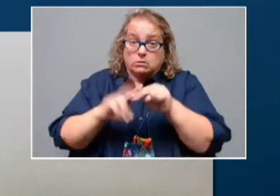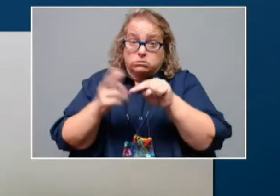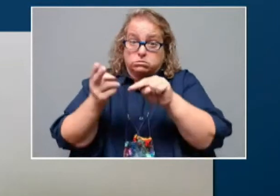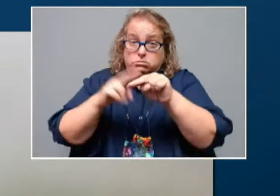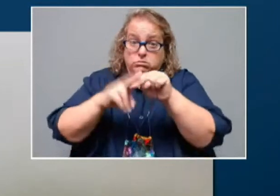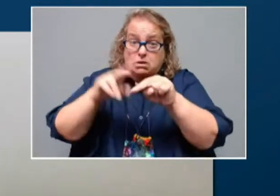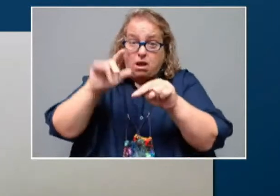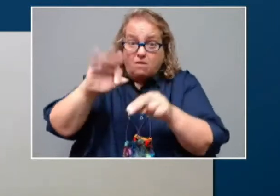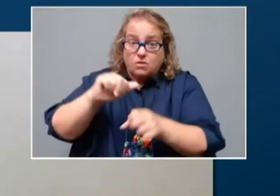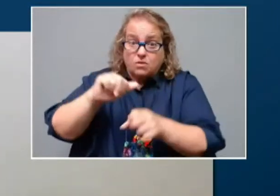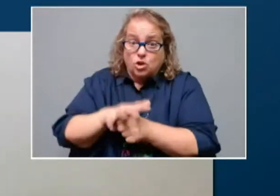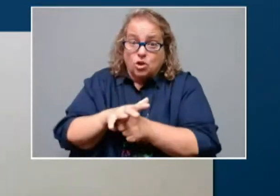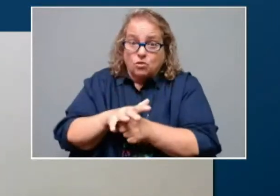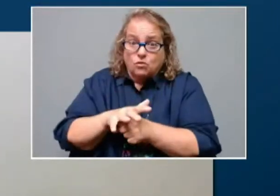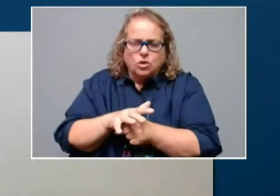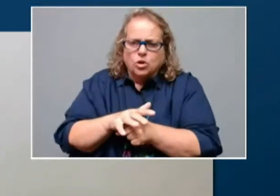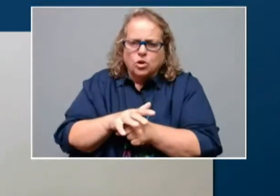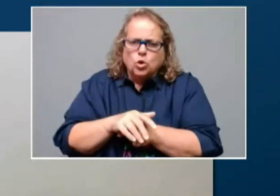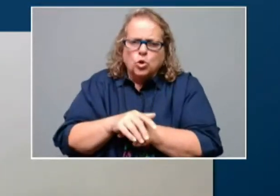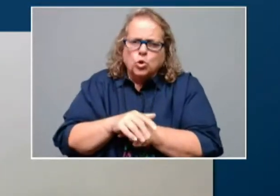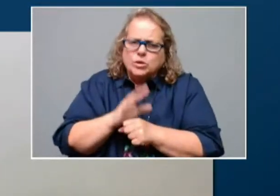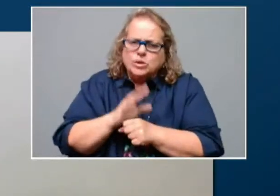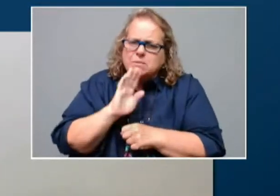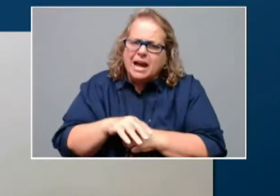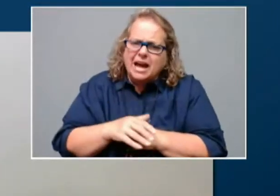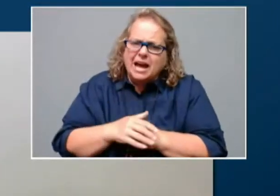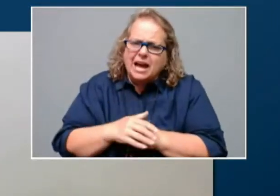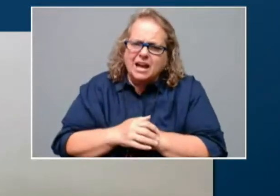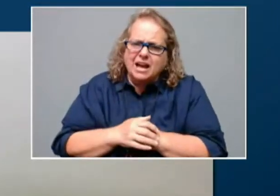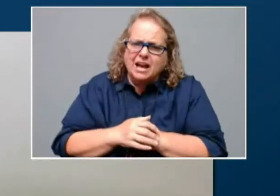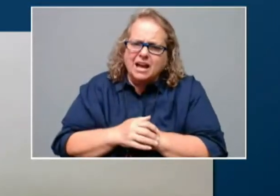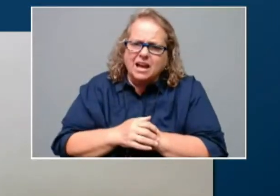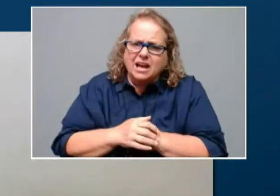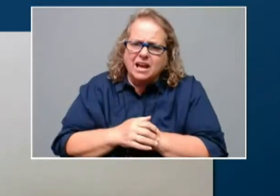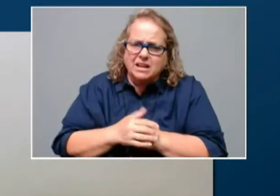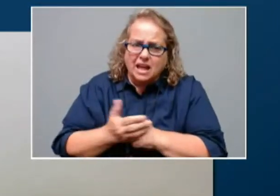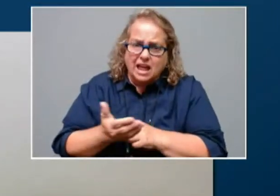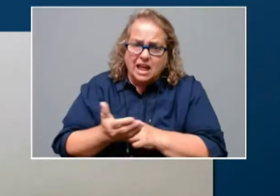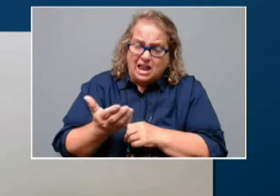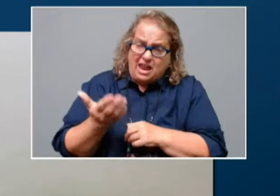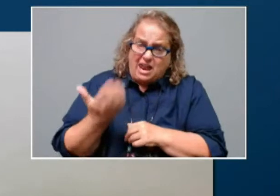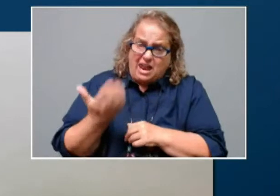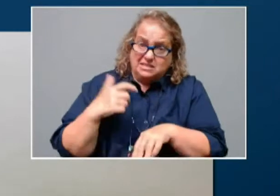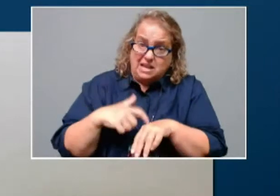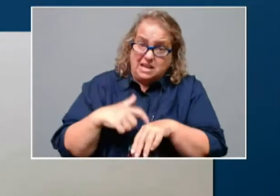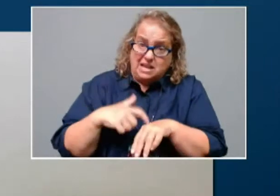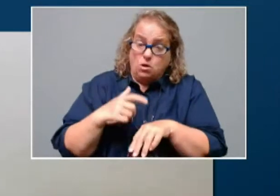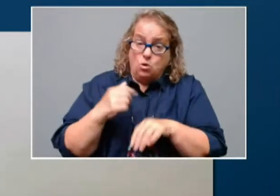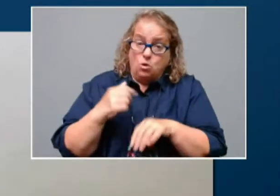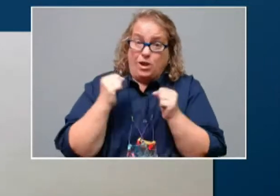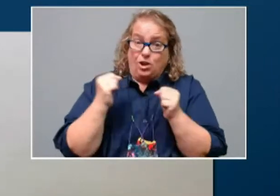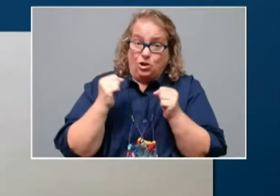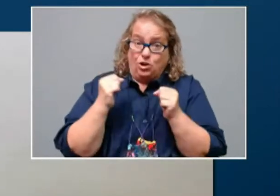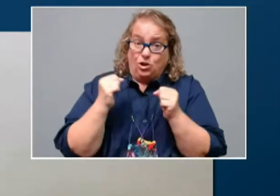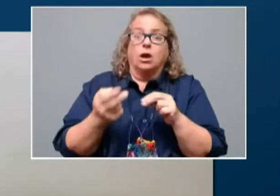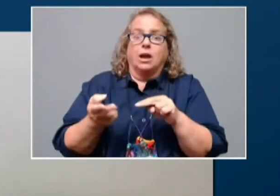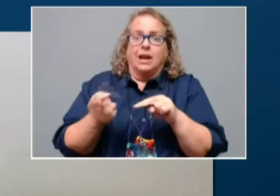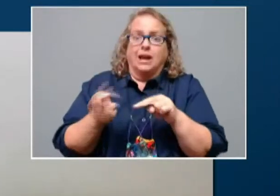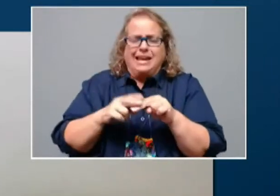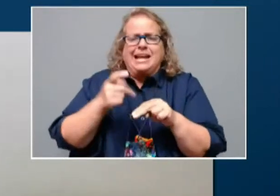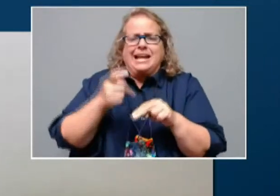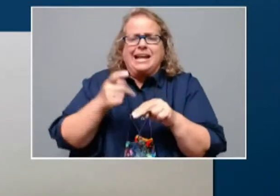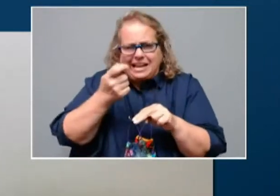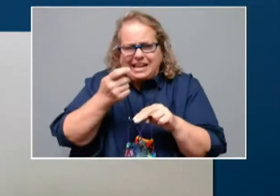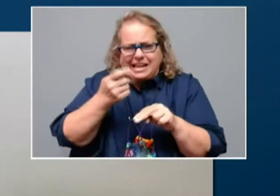it's been pretty horrific. Last time, in the early surges of last winter, it kind of came on gradually. We got a lot of